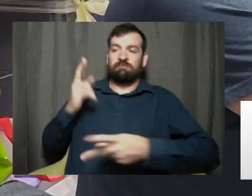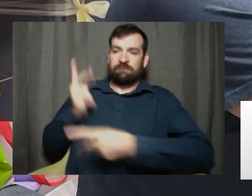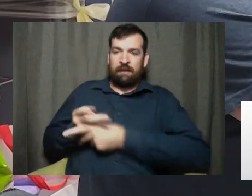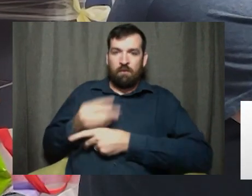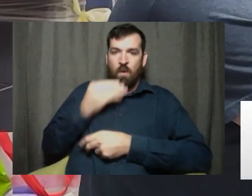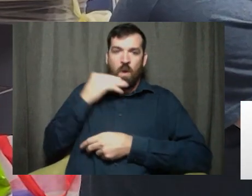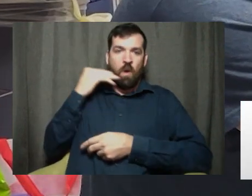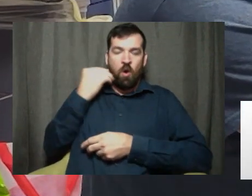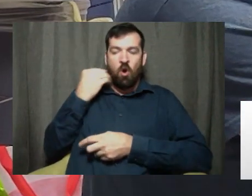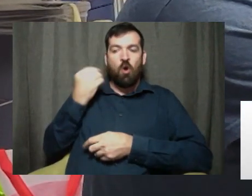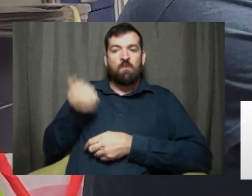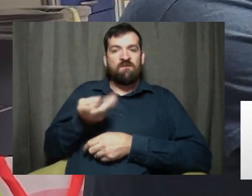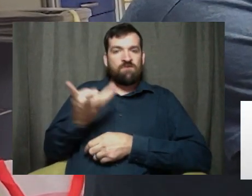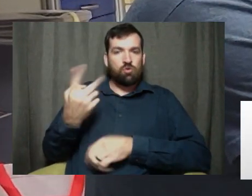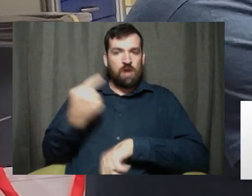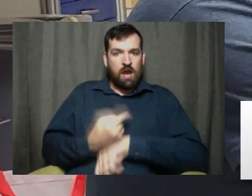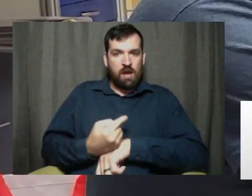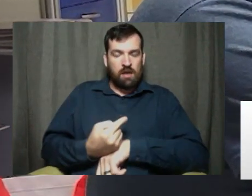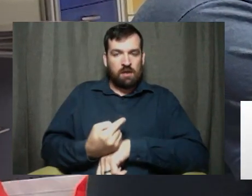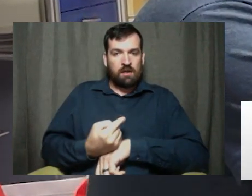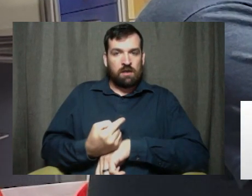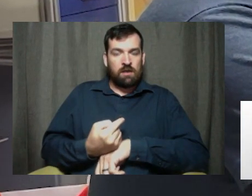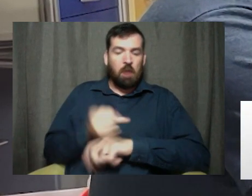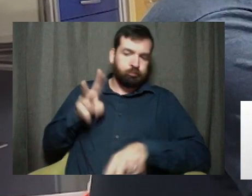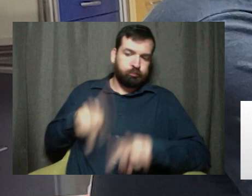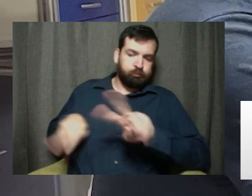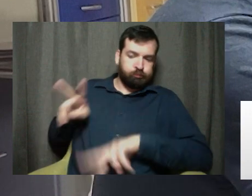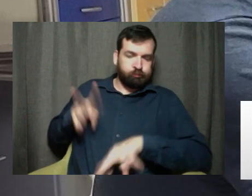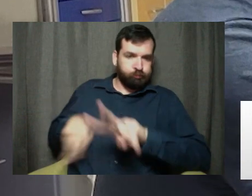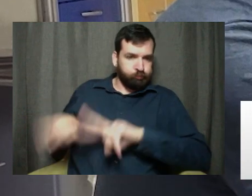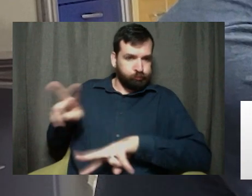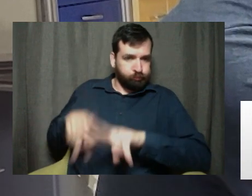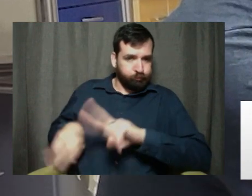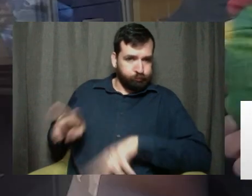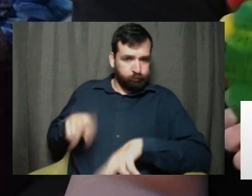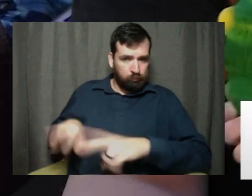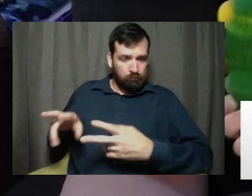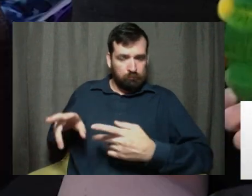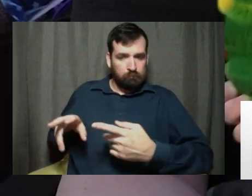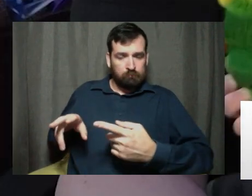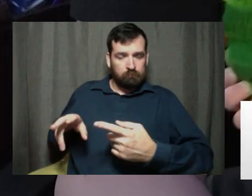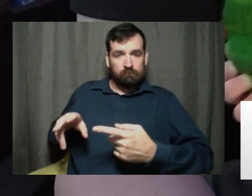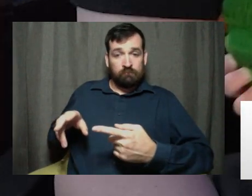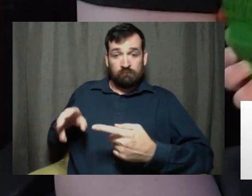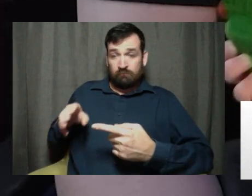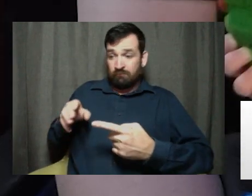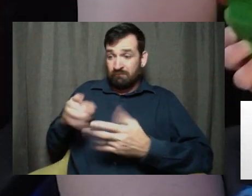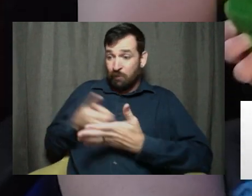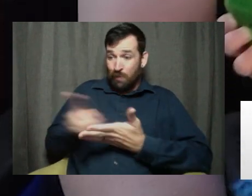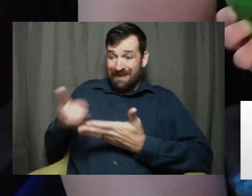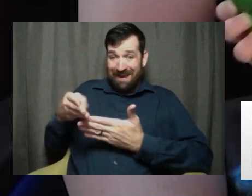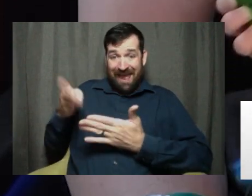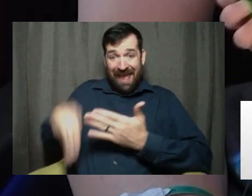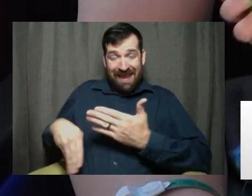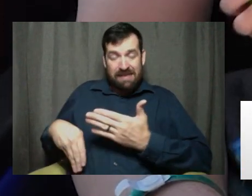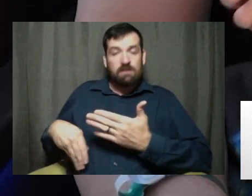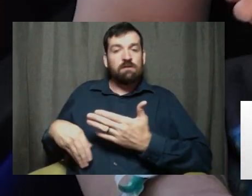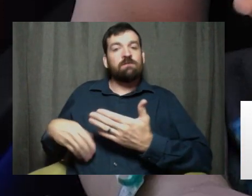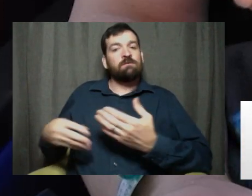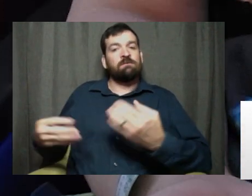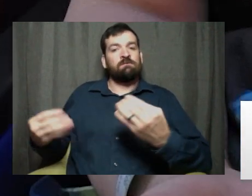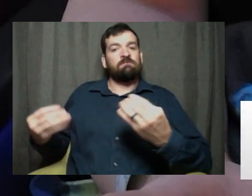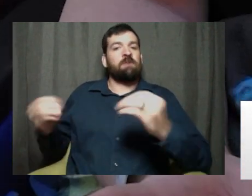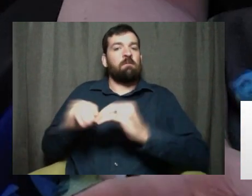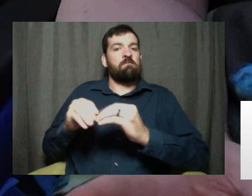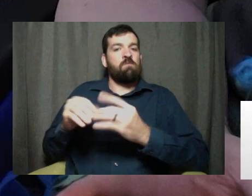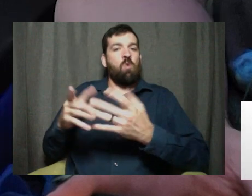couple days, and we just continued to monitor her, and by the end of the week we knew that she needed more advanced care. So then